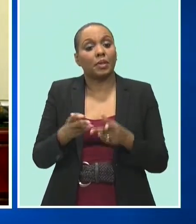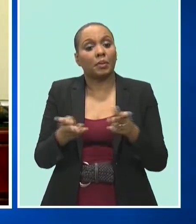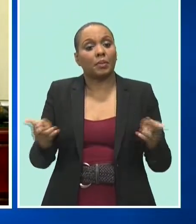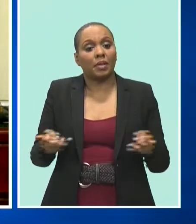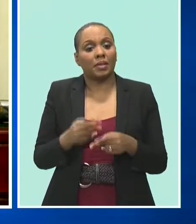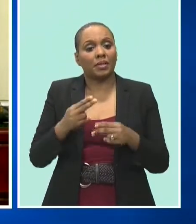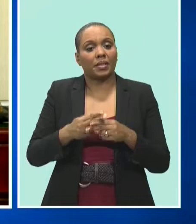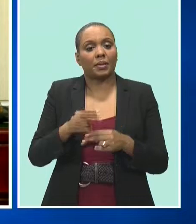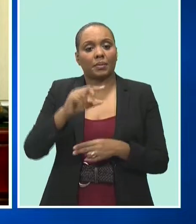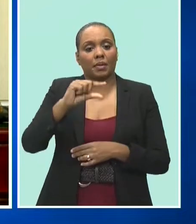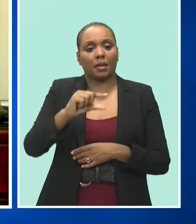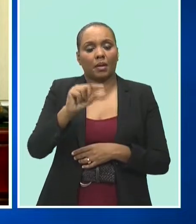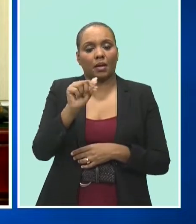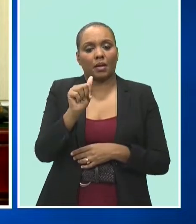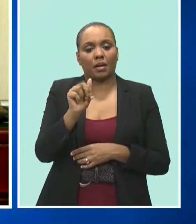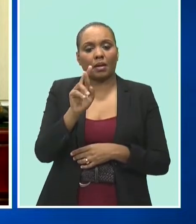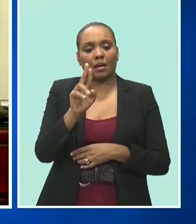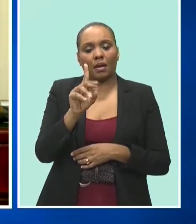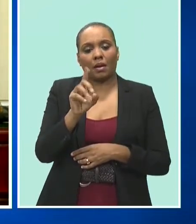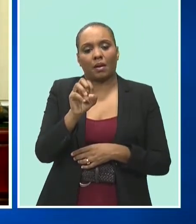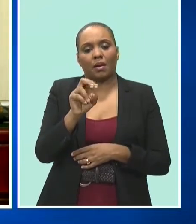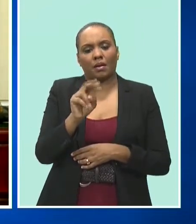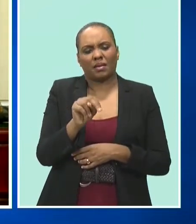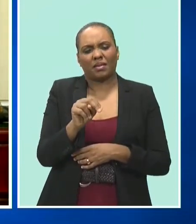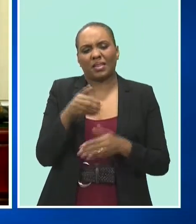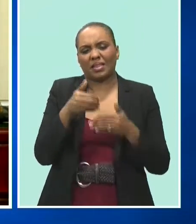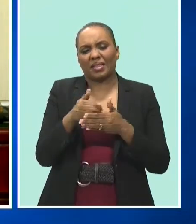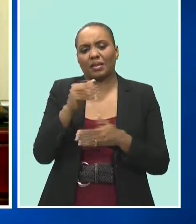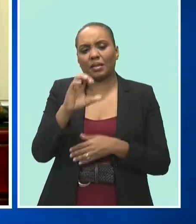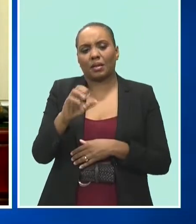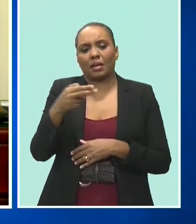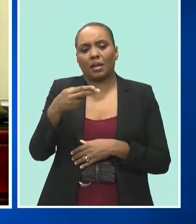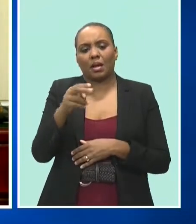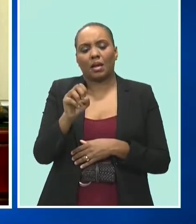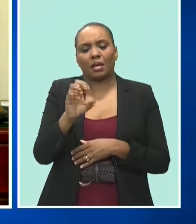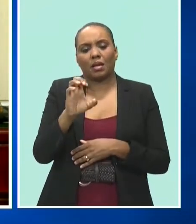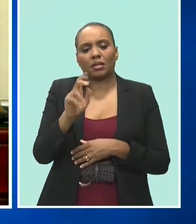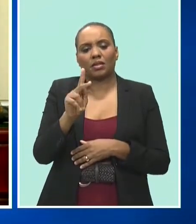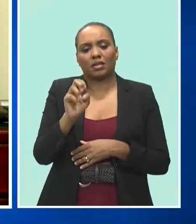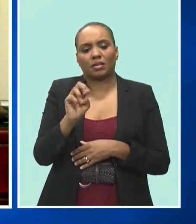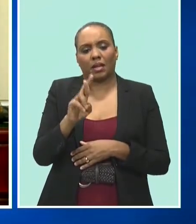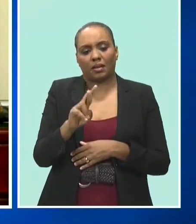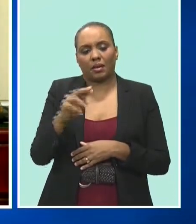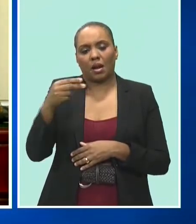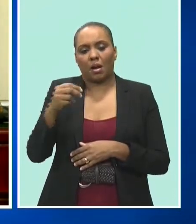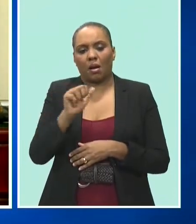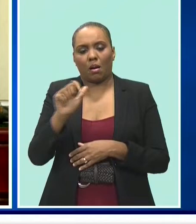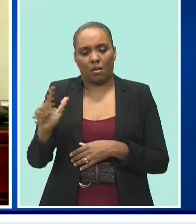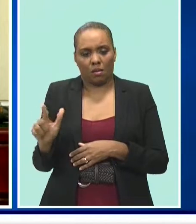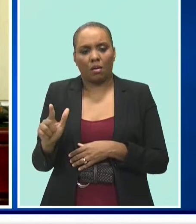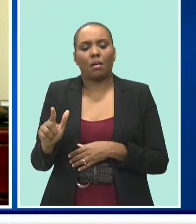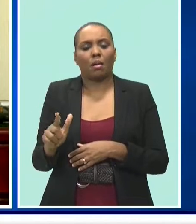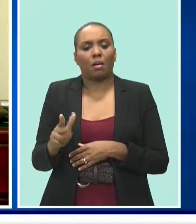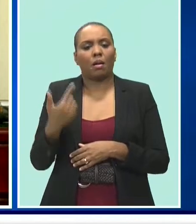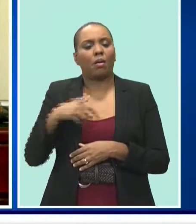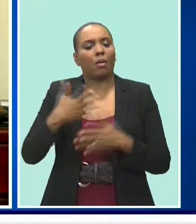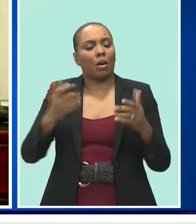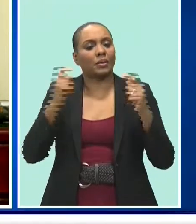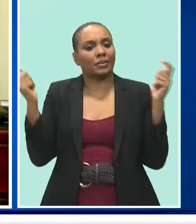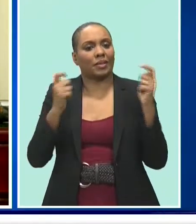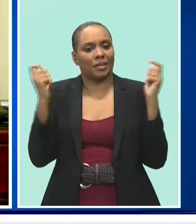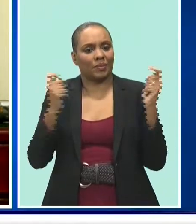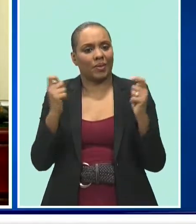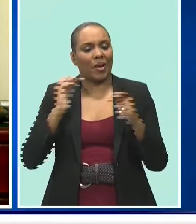we determined that we would have there a plaque laying ceremony and celebration in honor of this